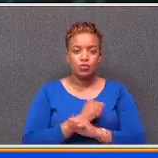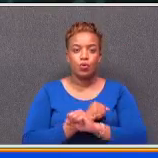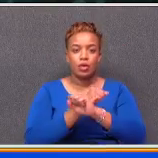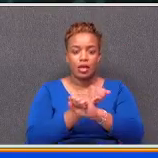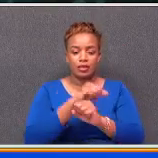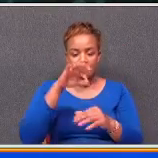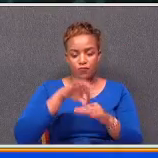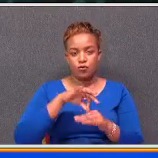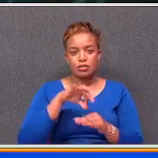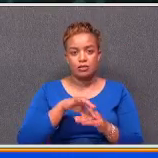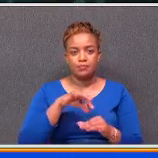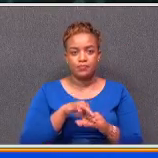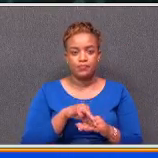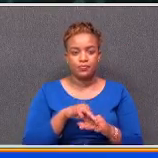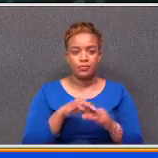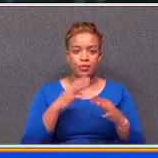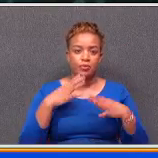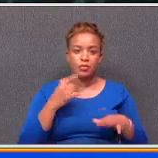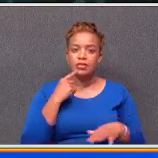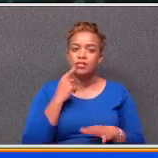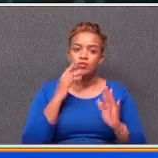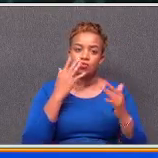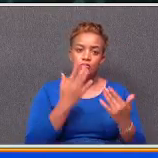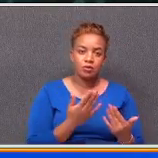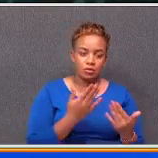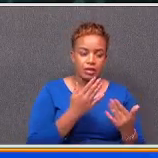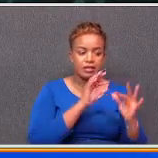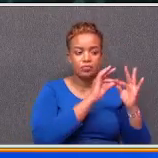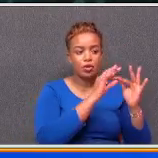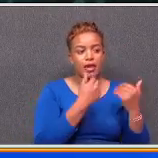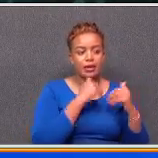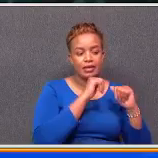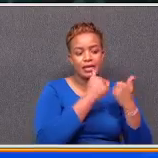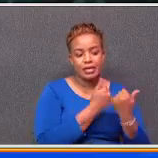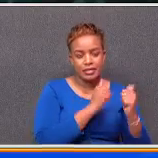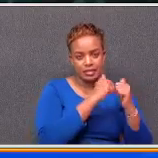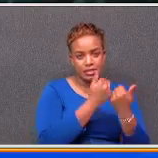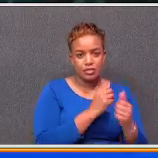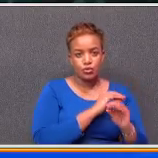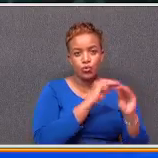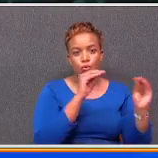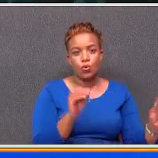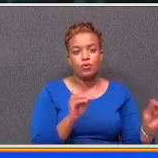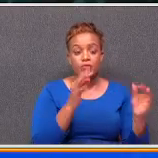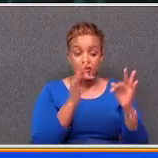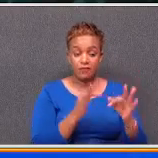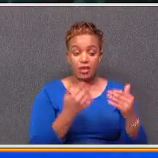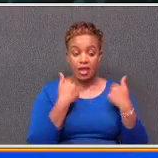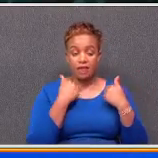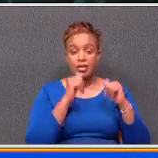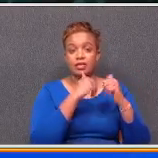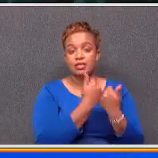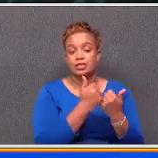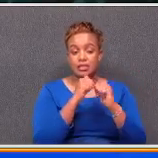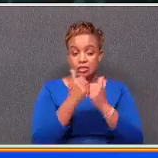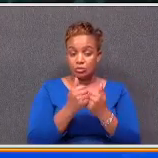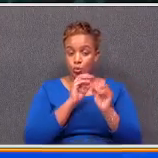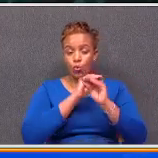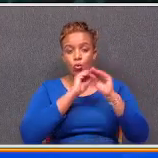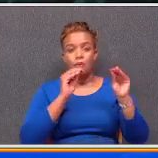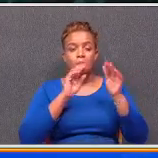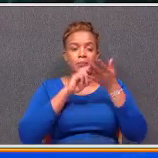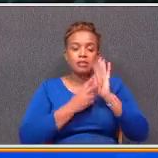votes. So people are saying, no, as me, do not have agents. Doesn't matter, even if you don't have agents, that means IBC